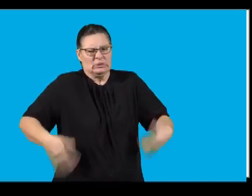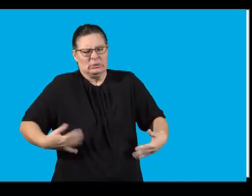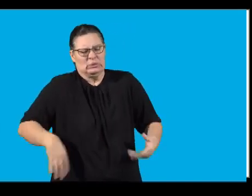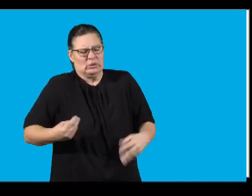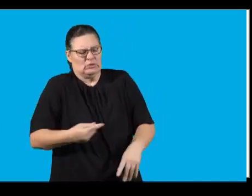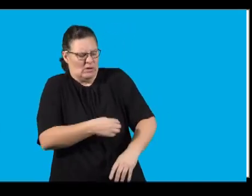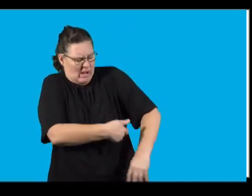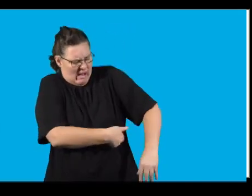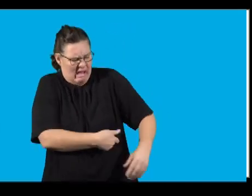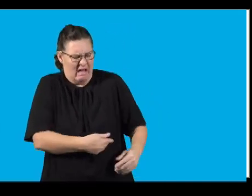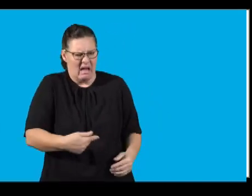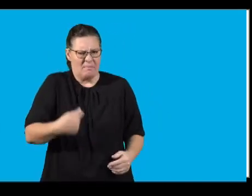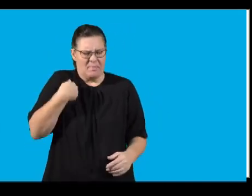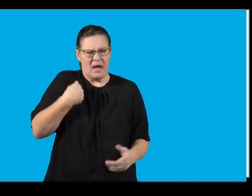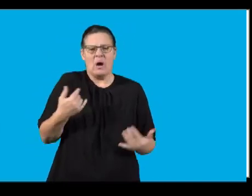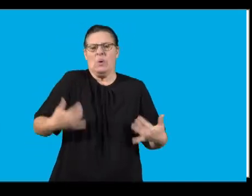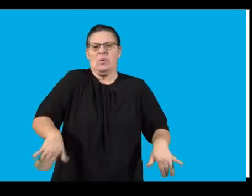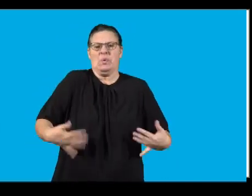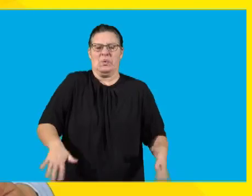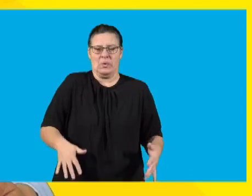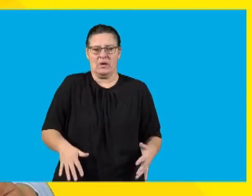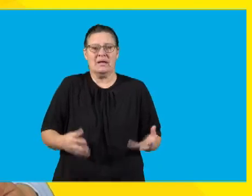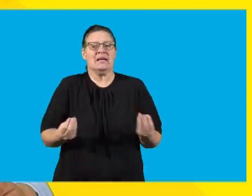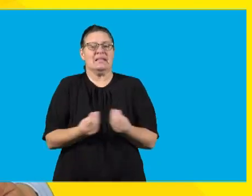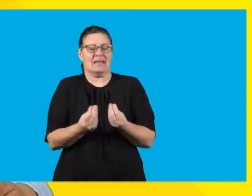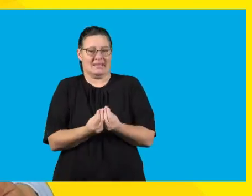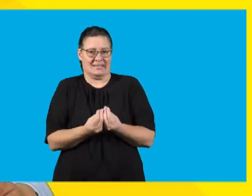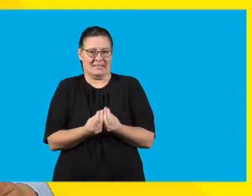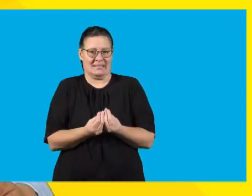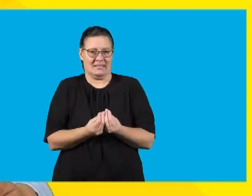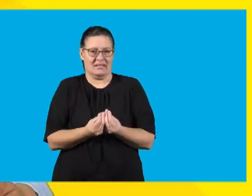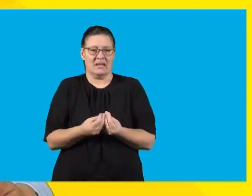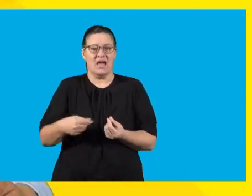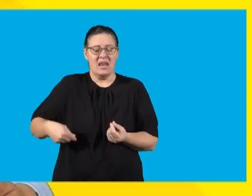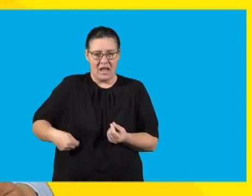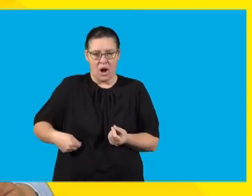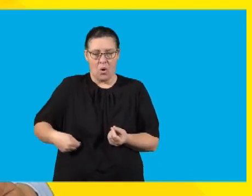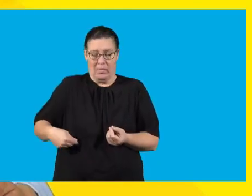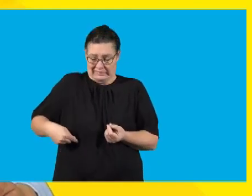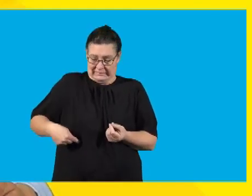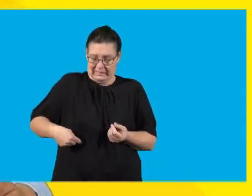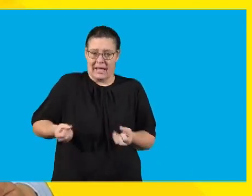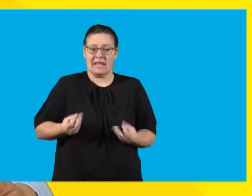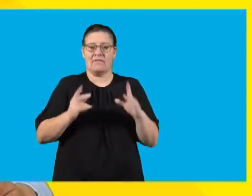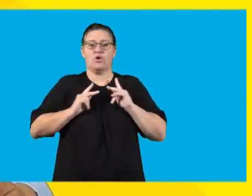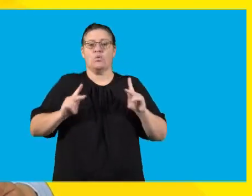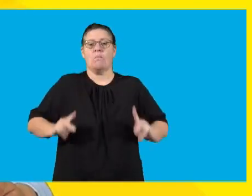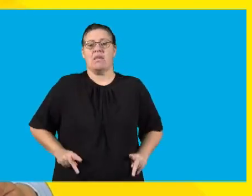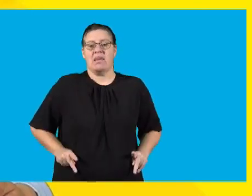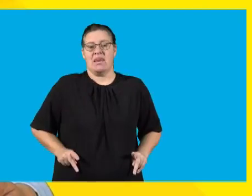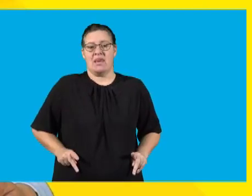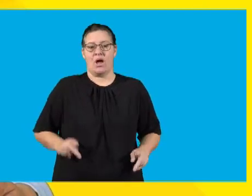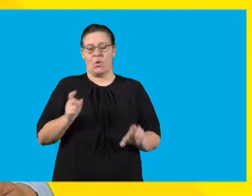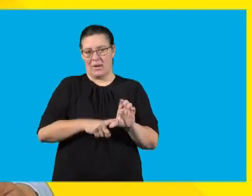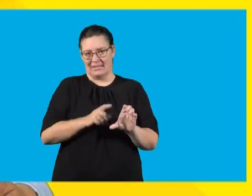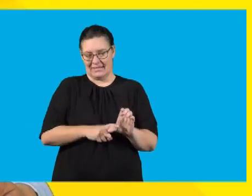sore little ana, remember that that is an object, and that object is now given human qualities. All